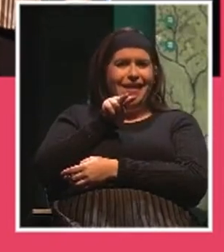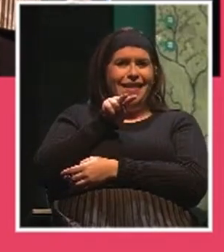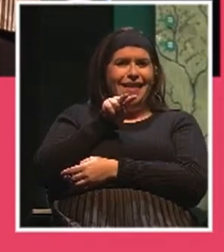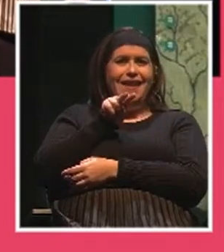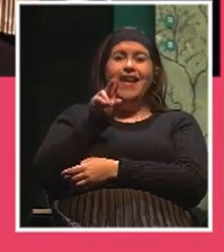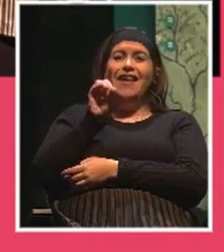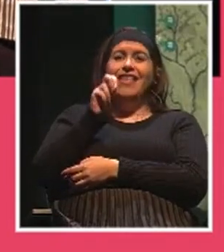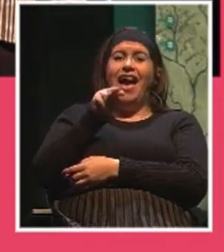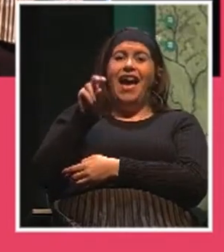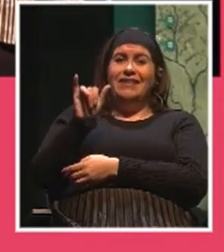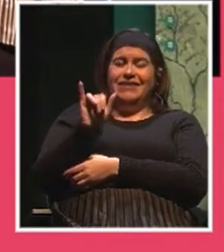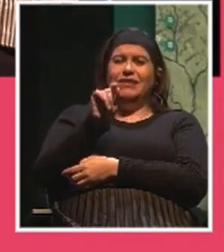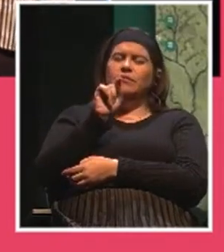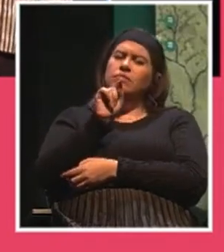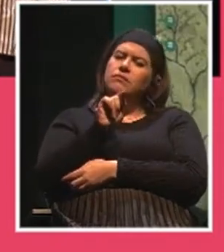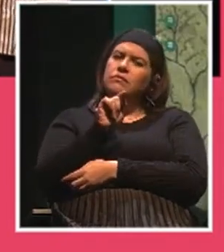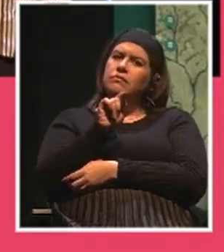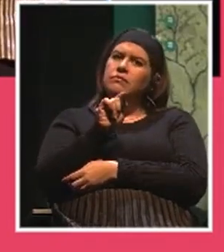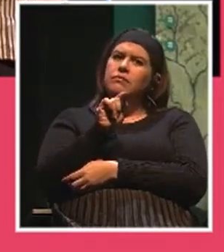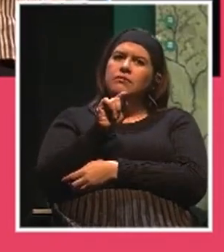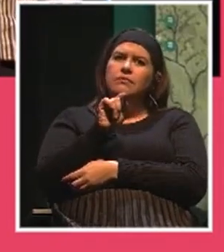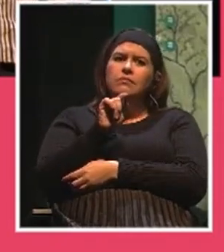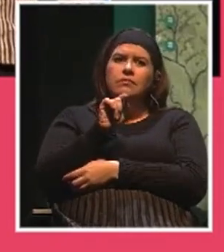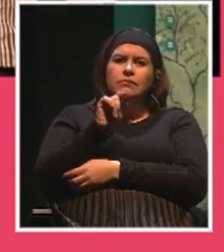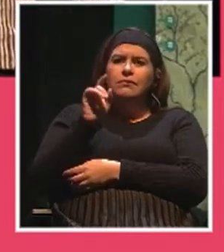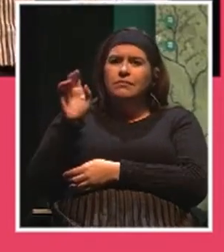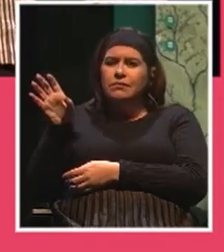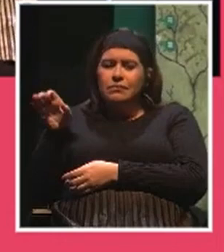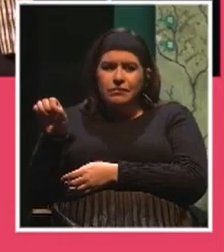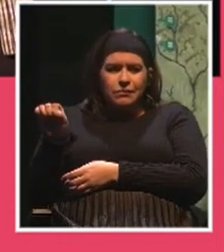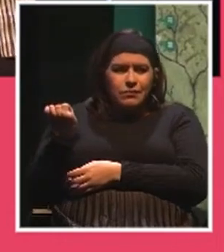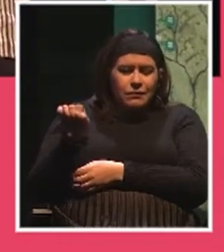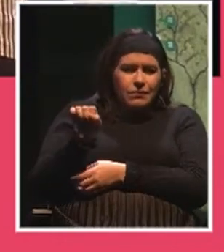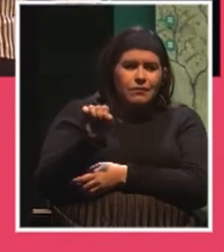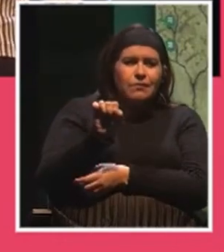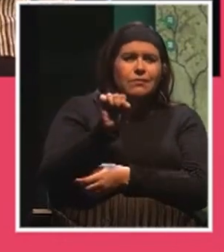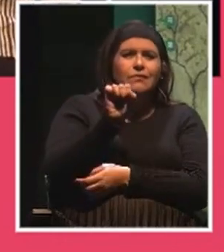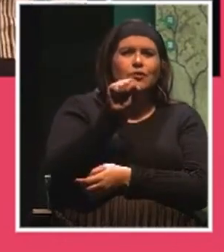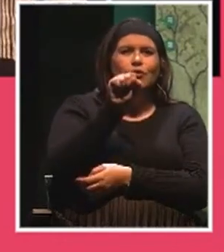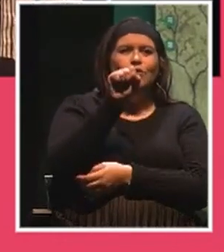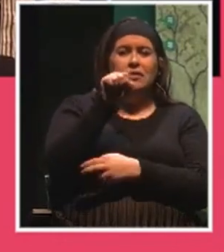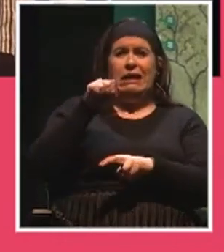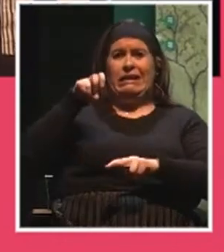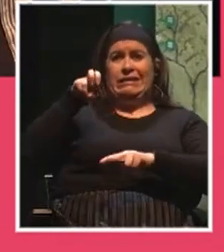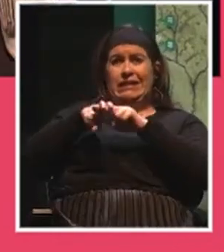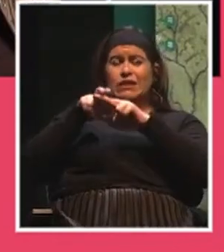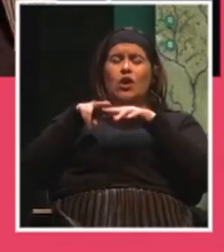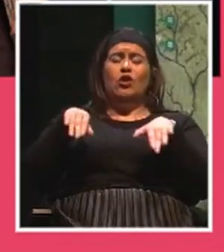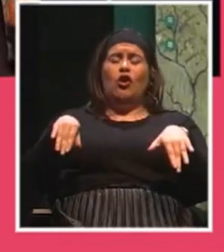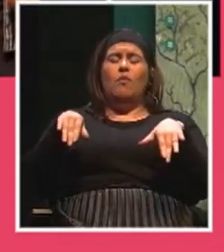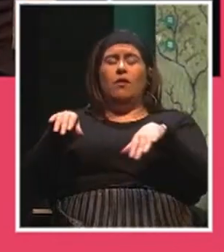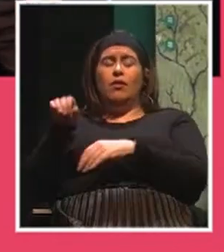just slid out of this low, cushy couch and went on